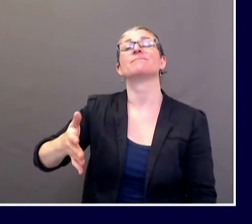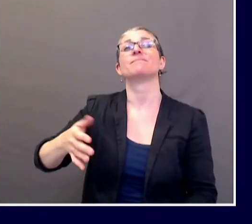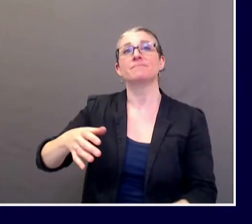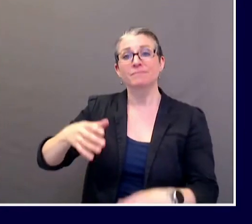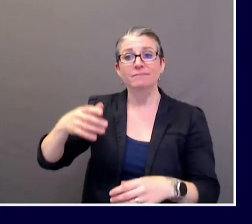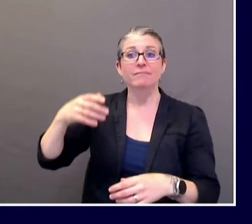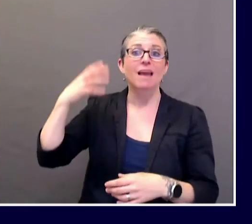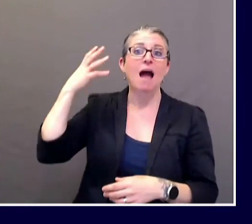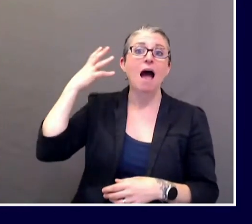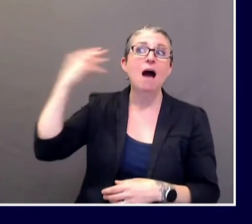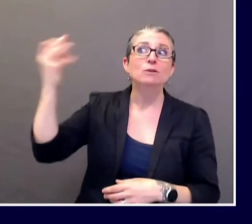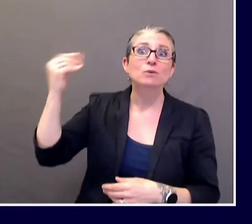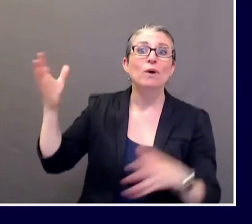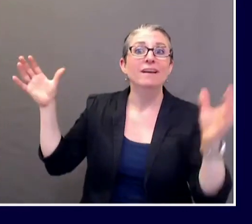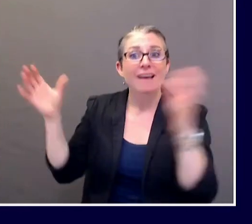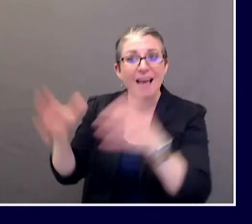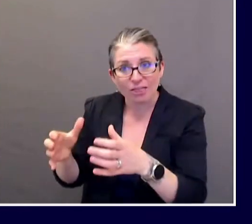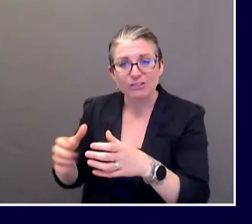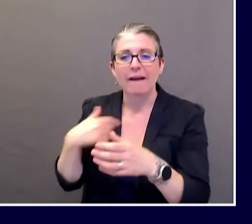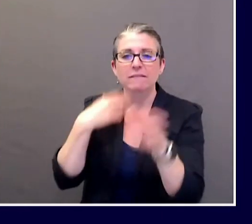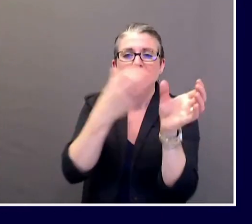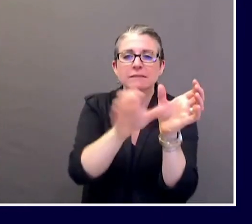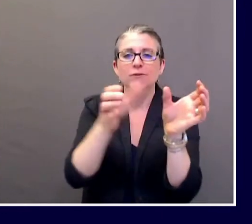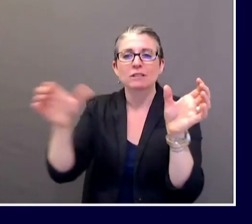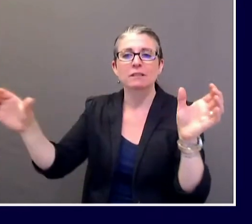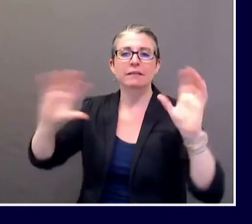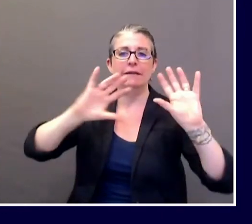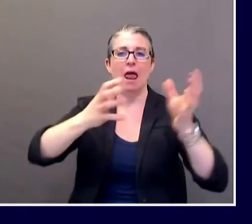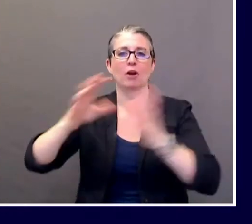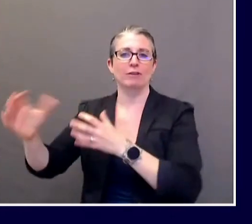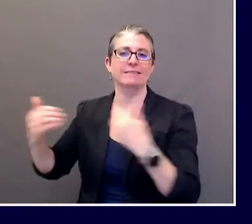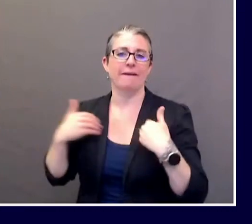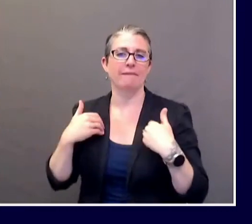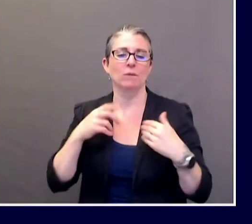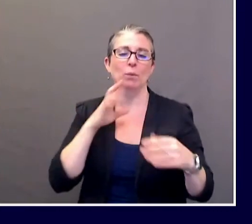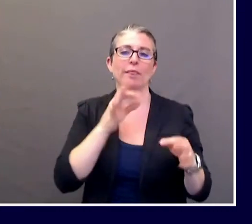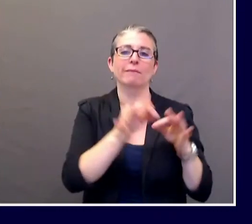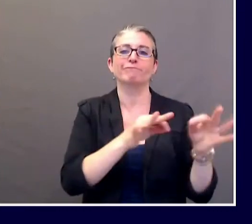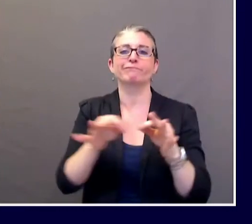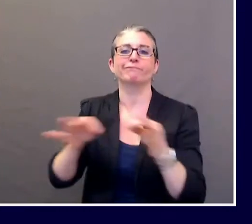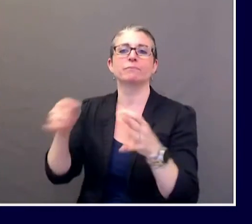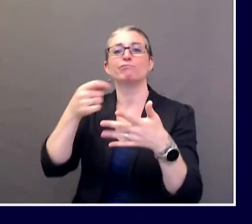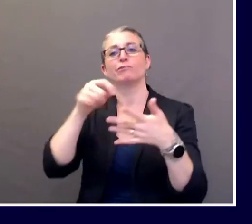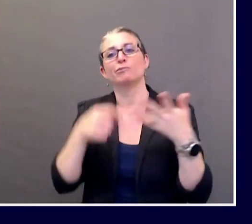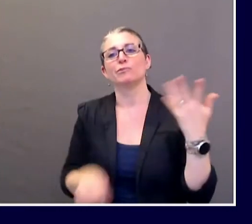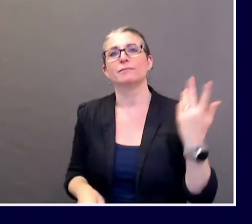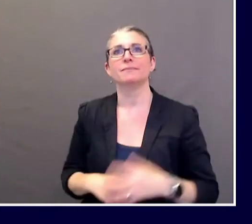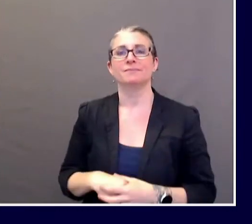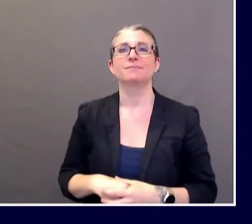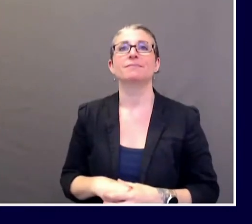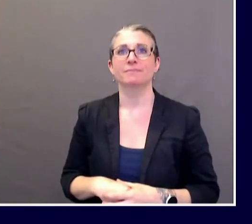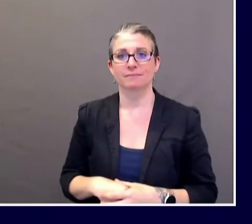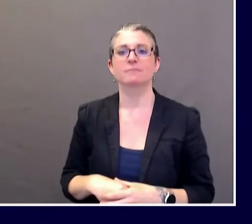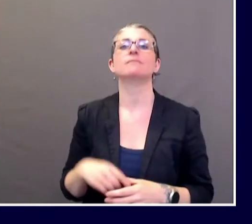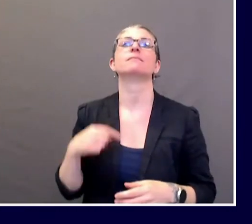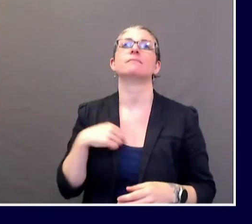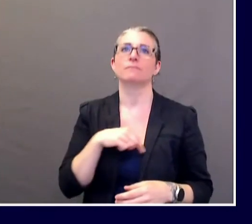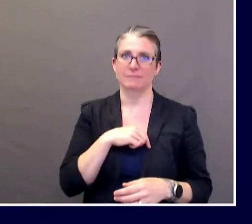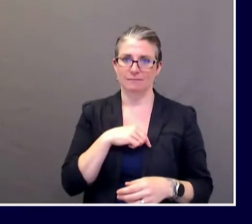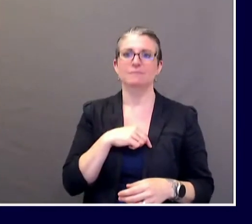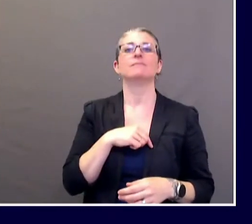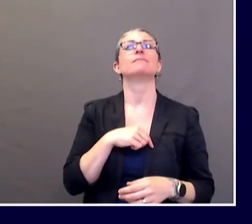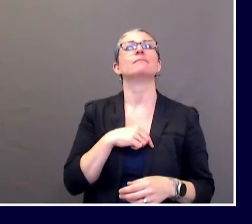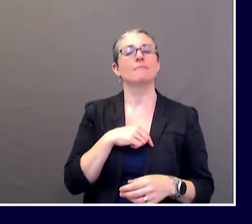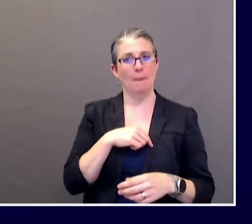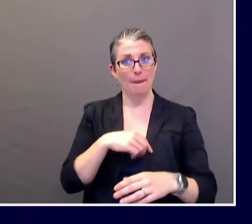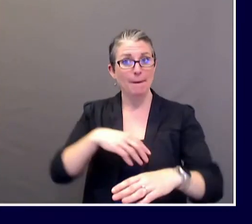guidance, and we'll be going through this systematically to make sure it makes sense with, again, a caveat. We do maintain the recommendation that when things are close,